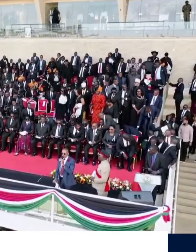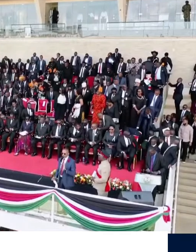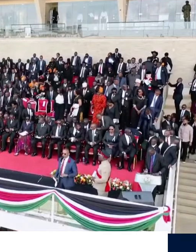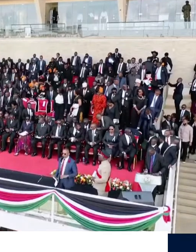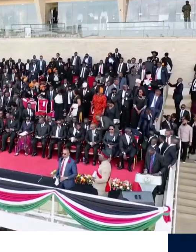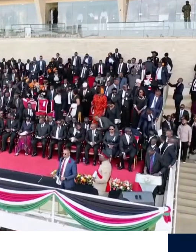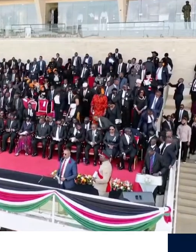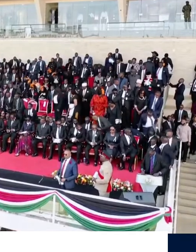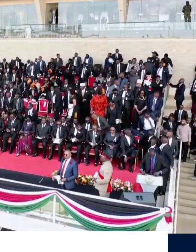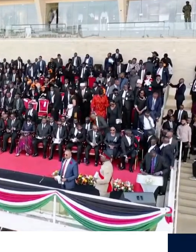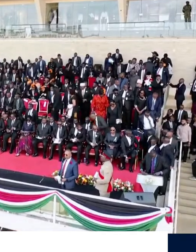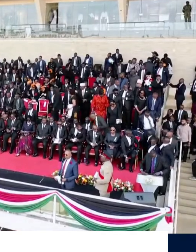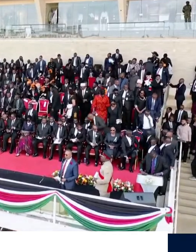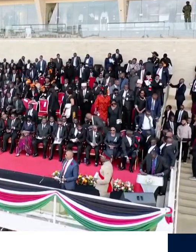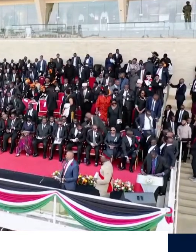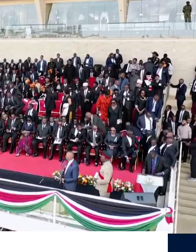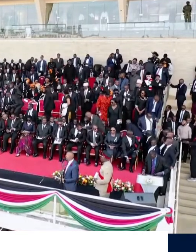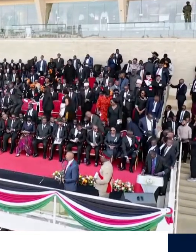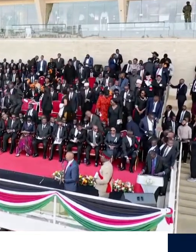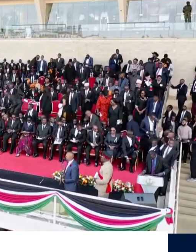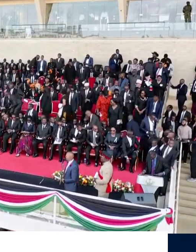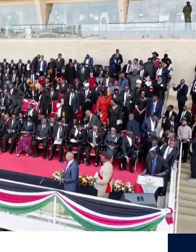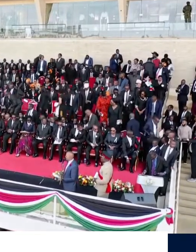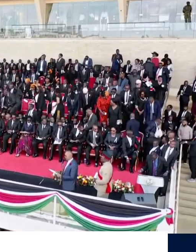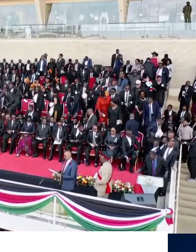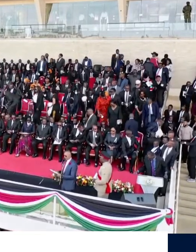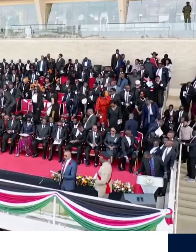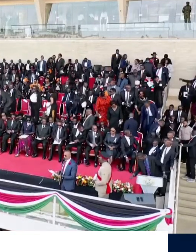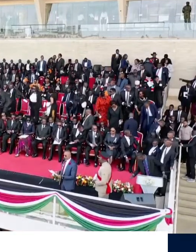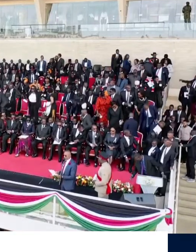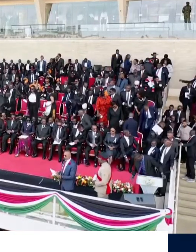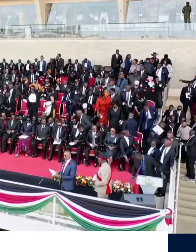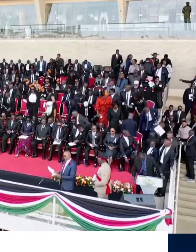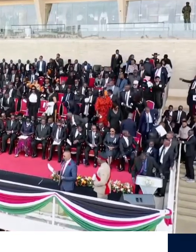Ruto together with Her Excellency the First Lady to progress and leave,